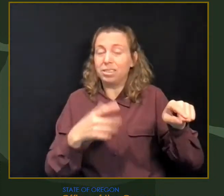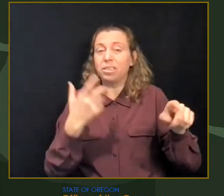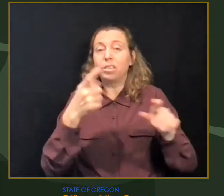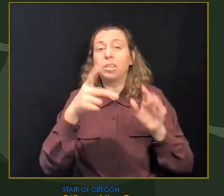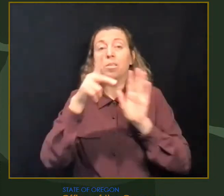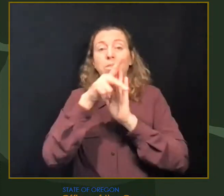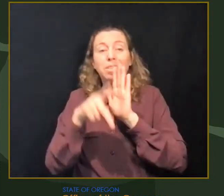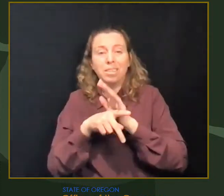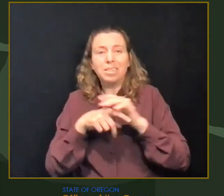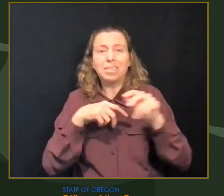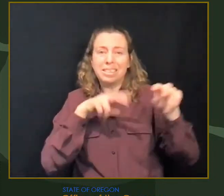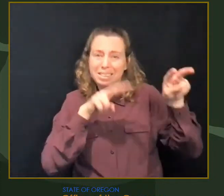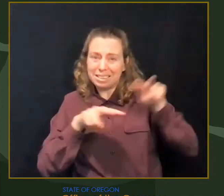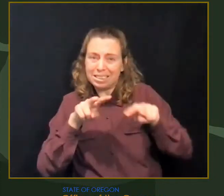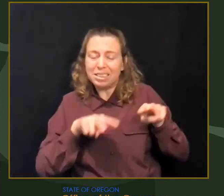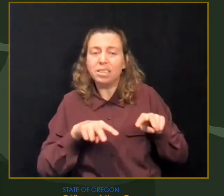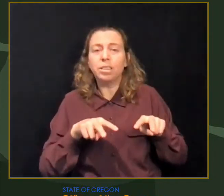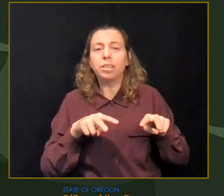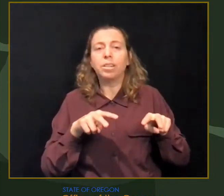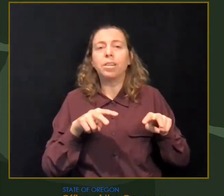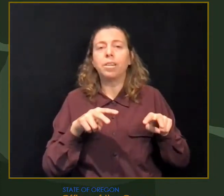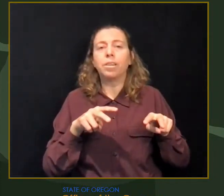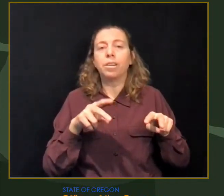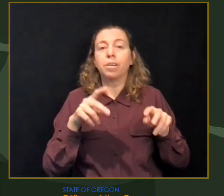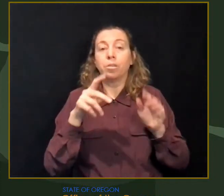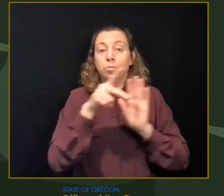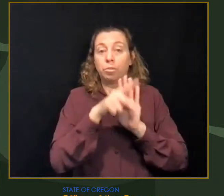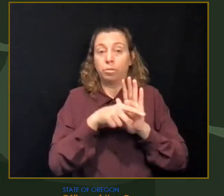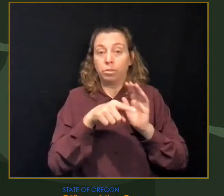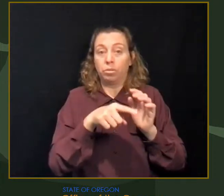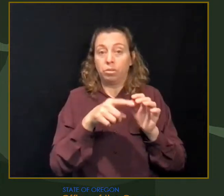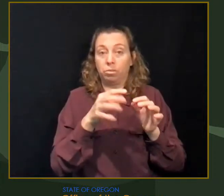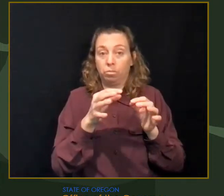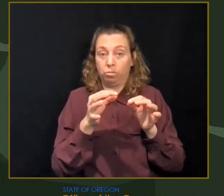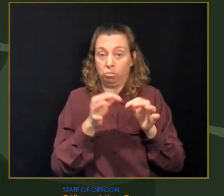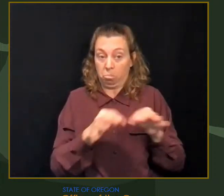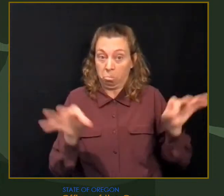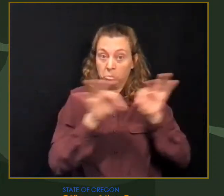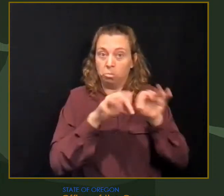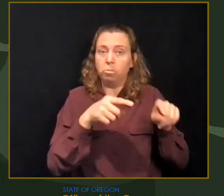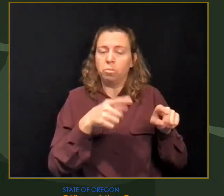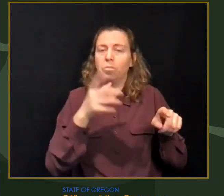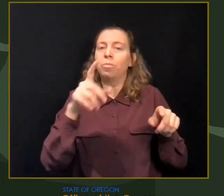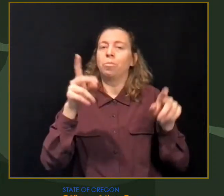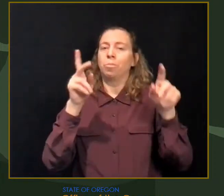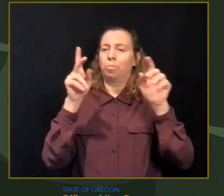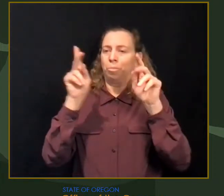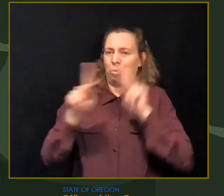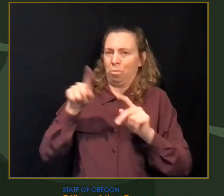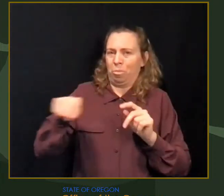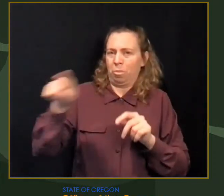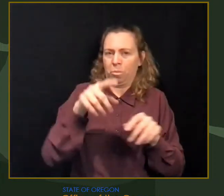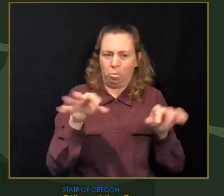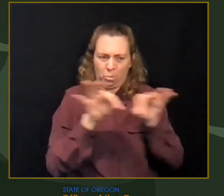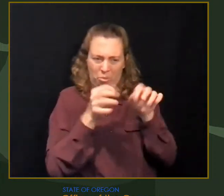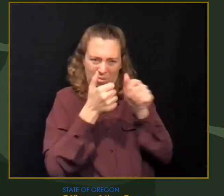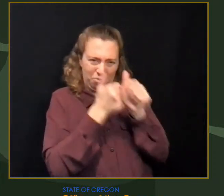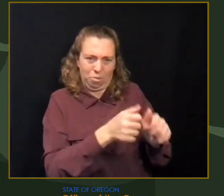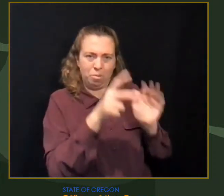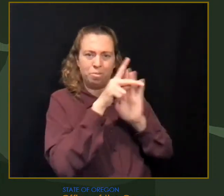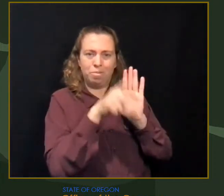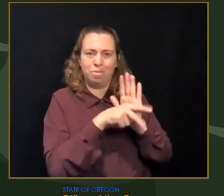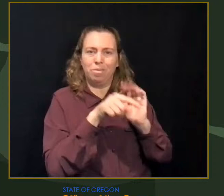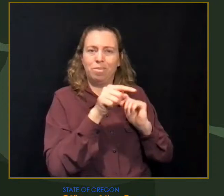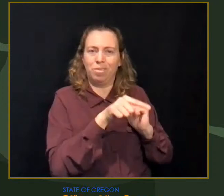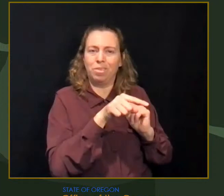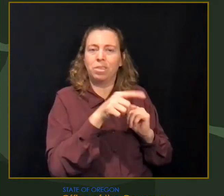that policy. After more than a year of fighting COVID, we know that everyone is tired. We know that people want